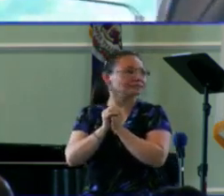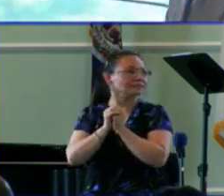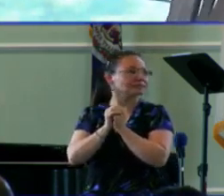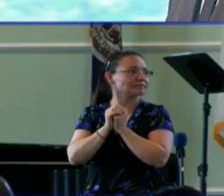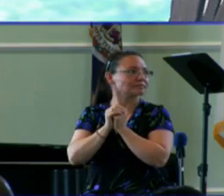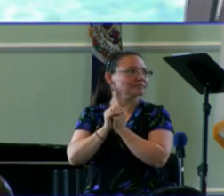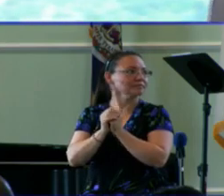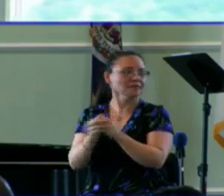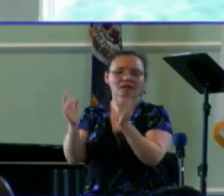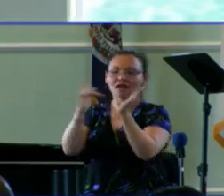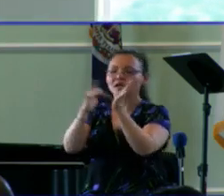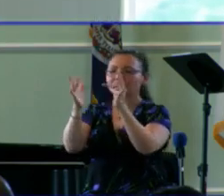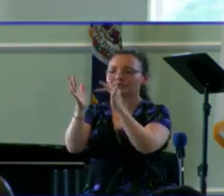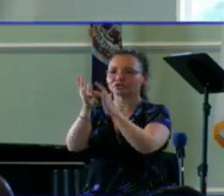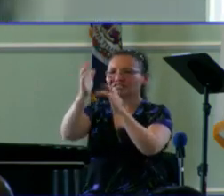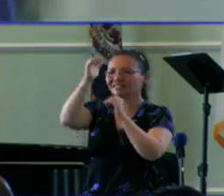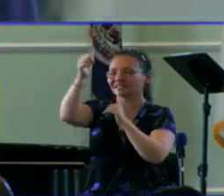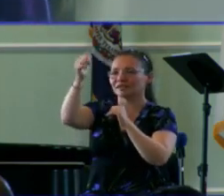that Jesus himself